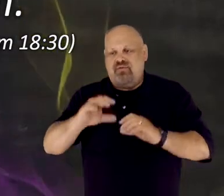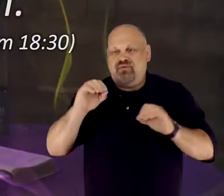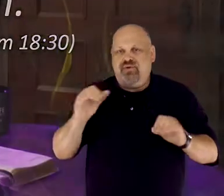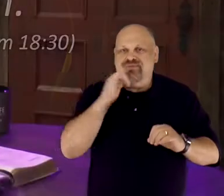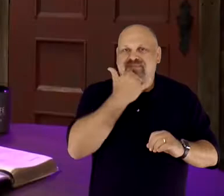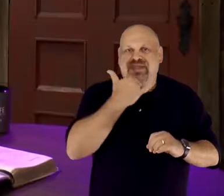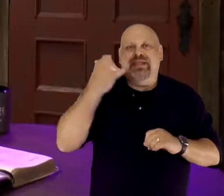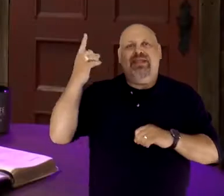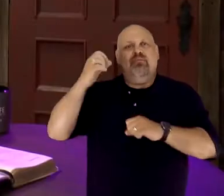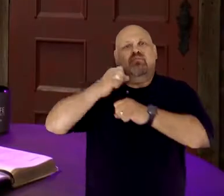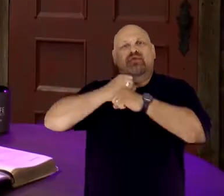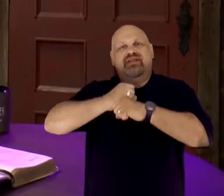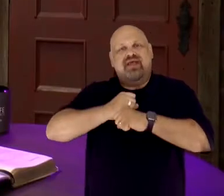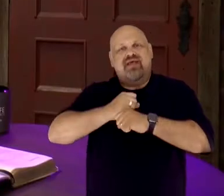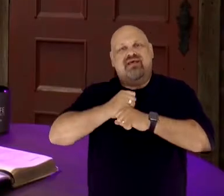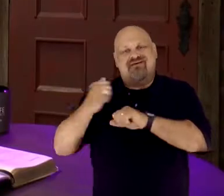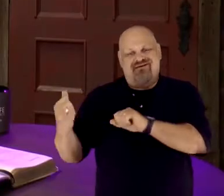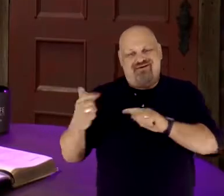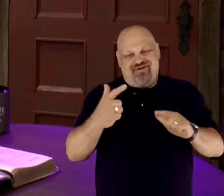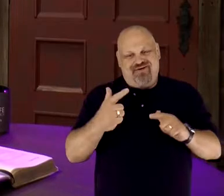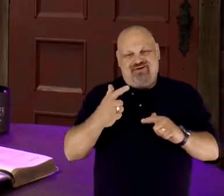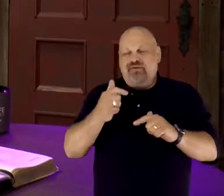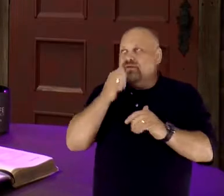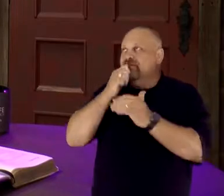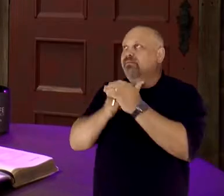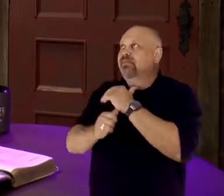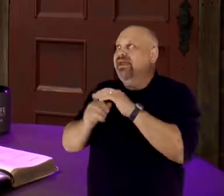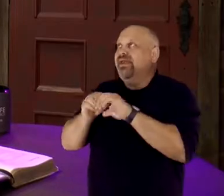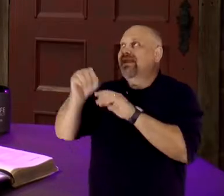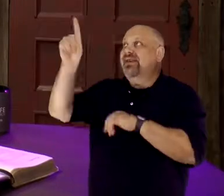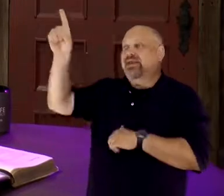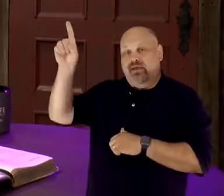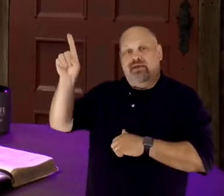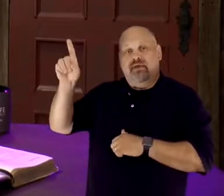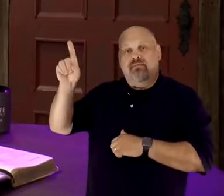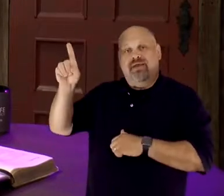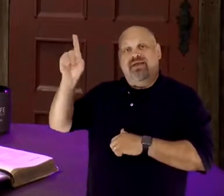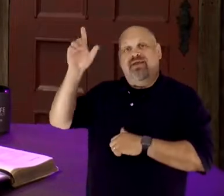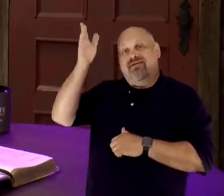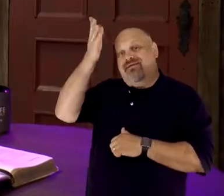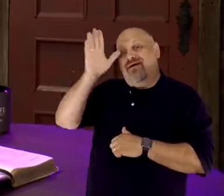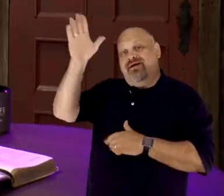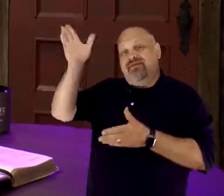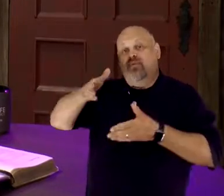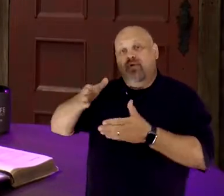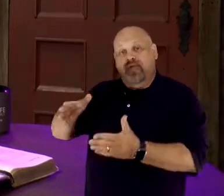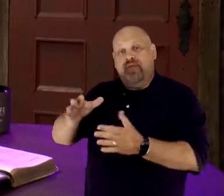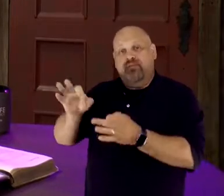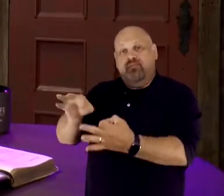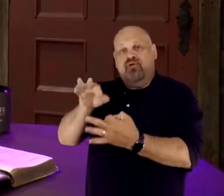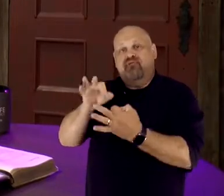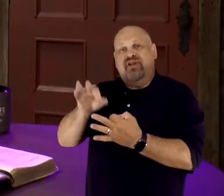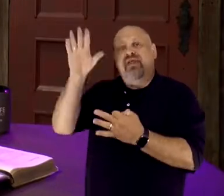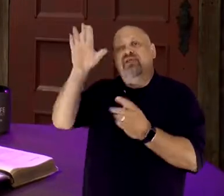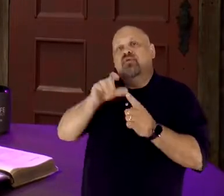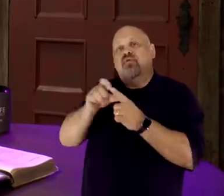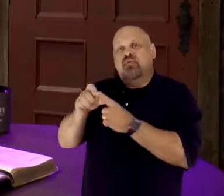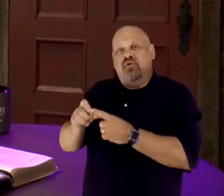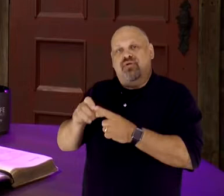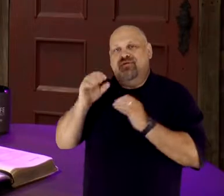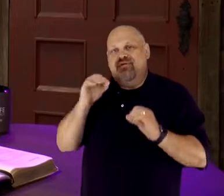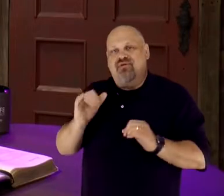him." God's way is perfect. His word is flawless. That's pretty clear, isn't